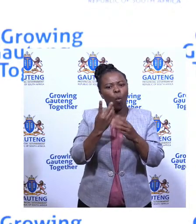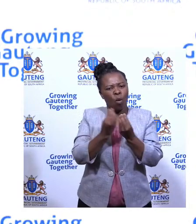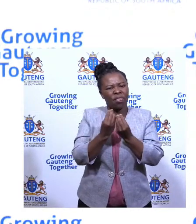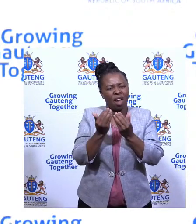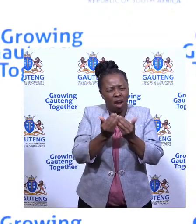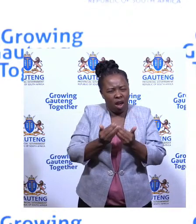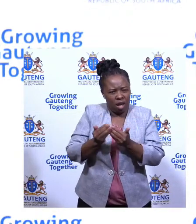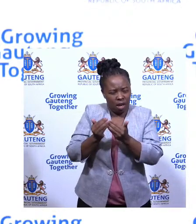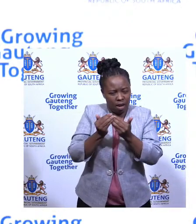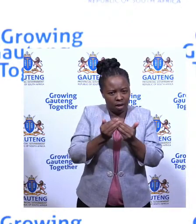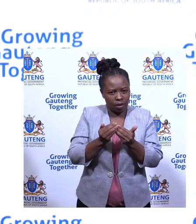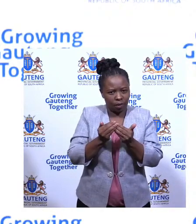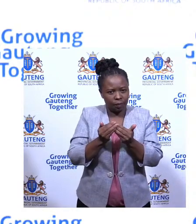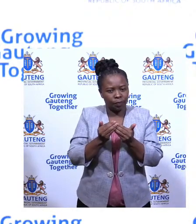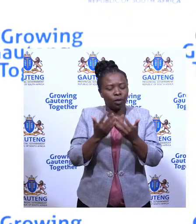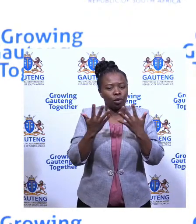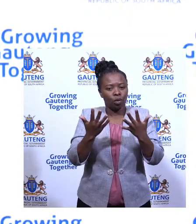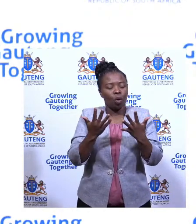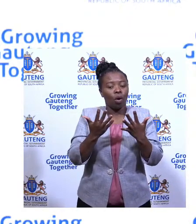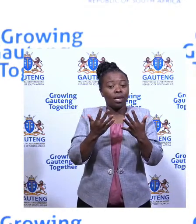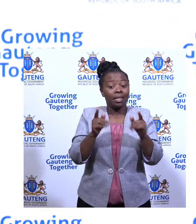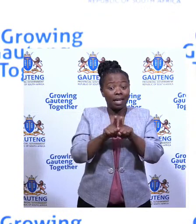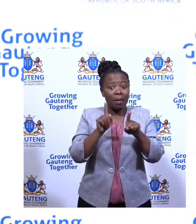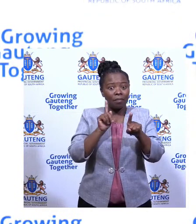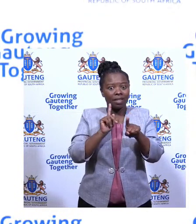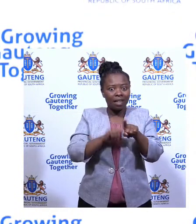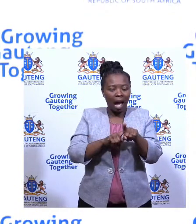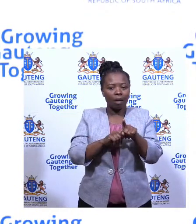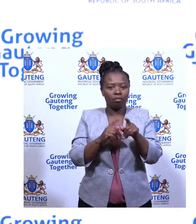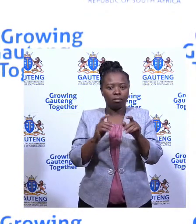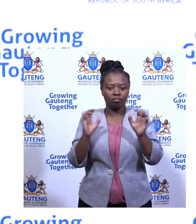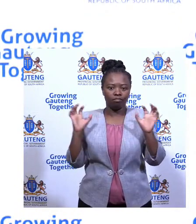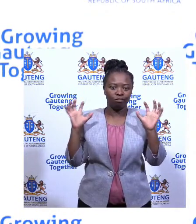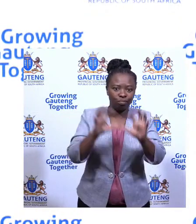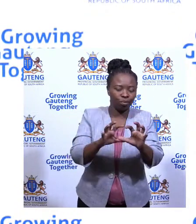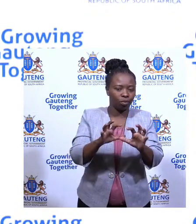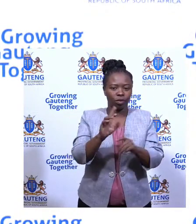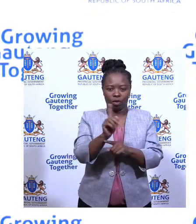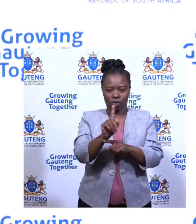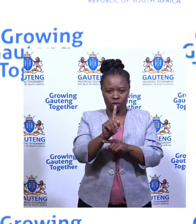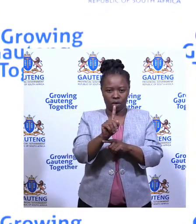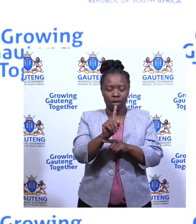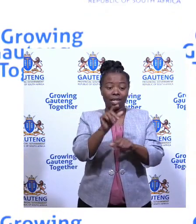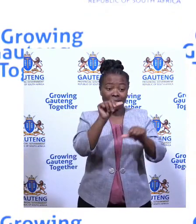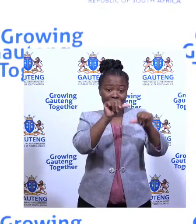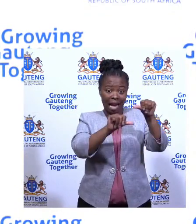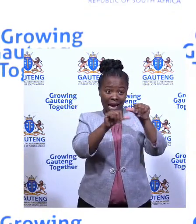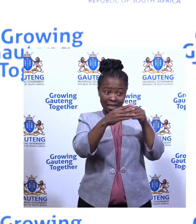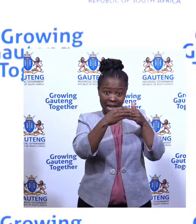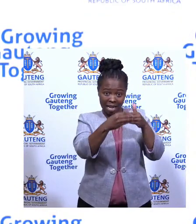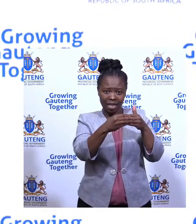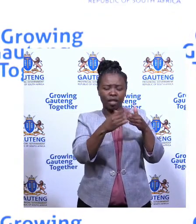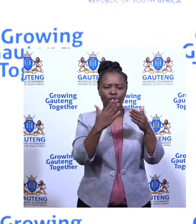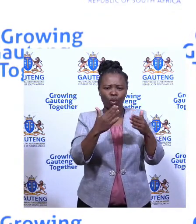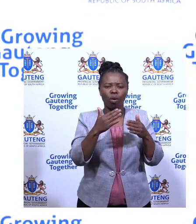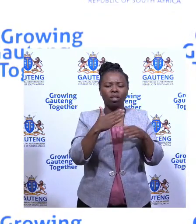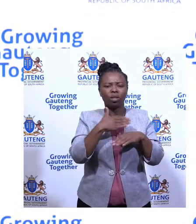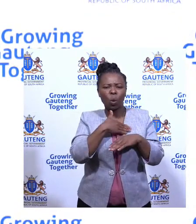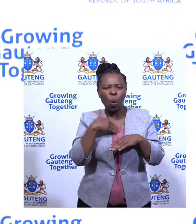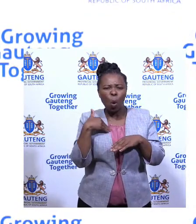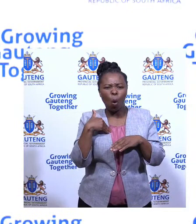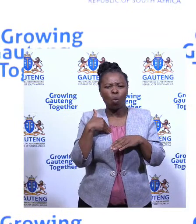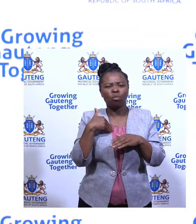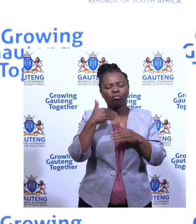2 at the same time may not be wise. We really need to be led by science, and a gradual approach is actually what aligns